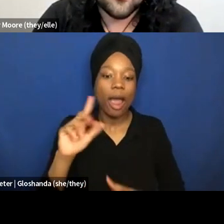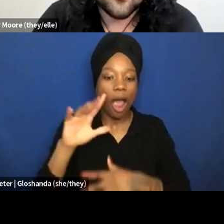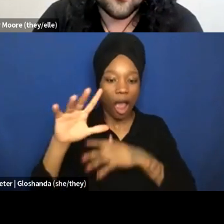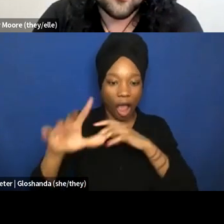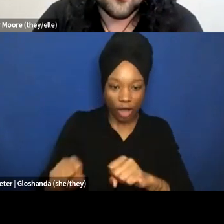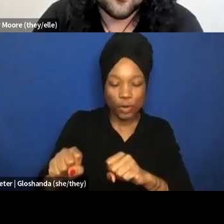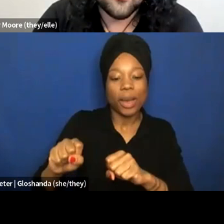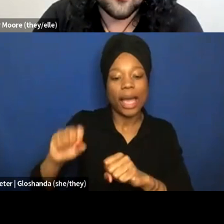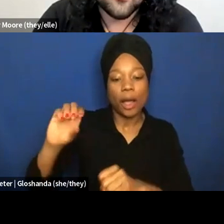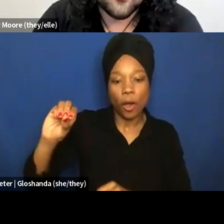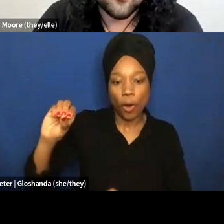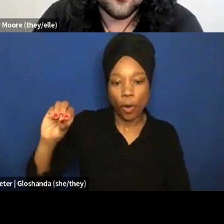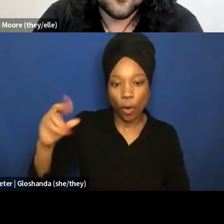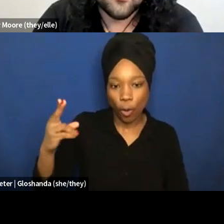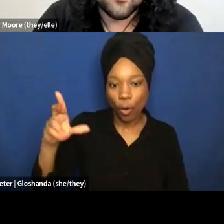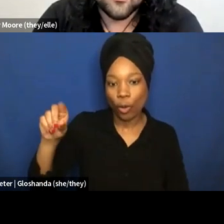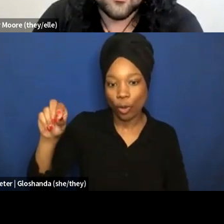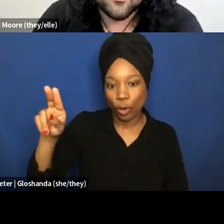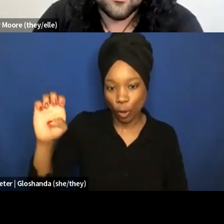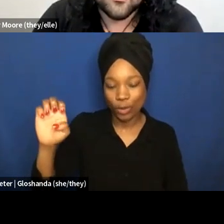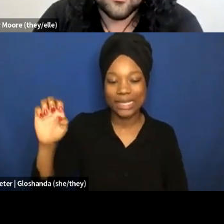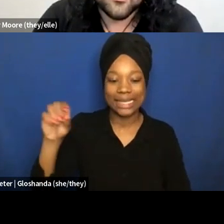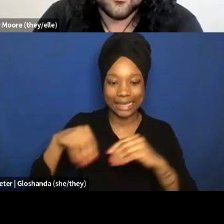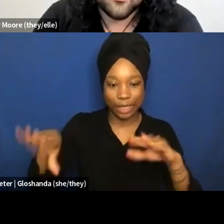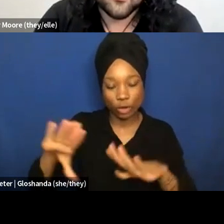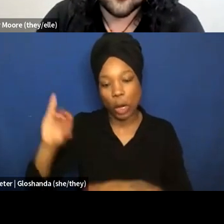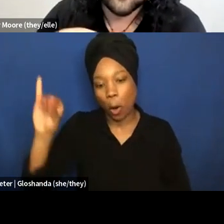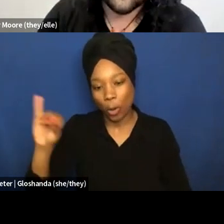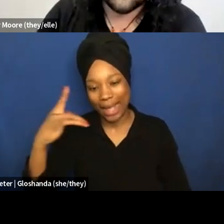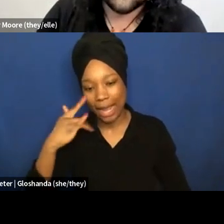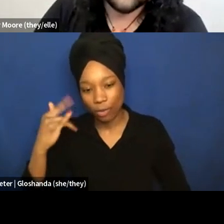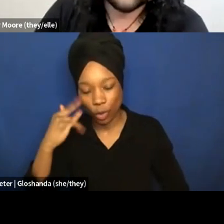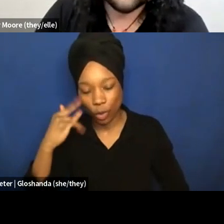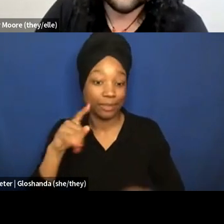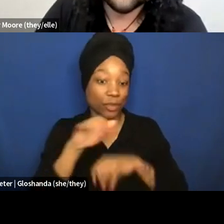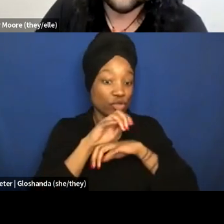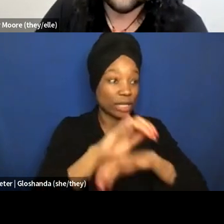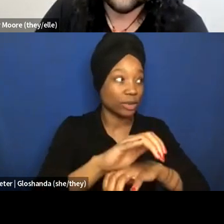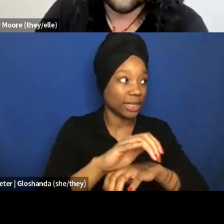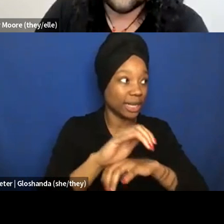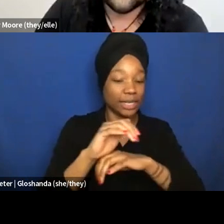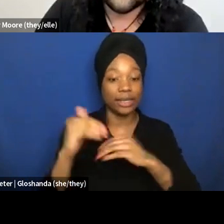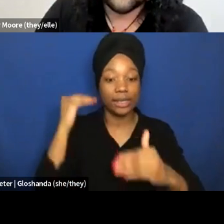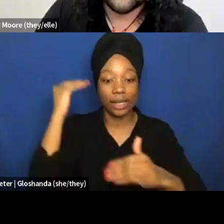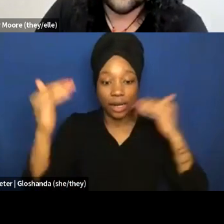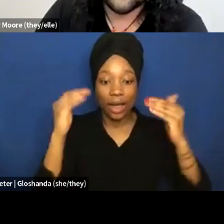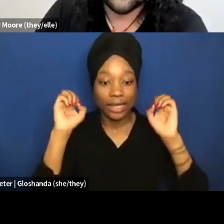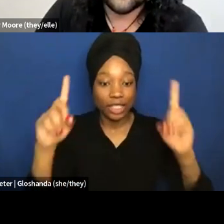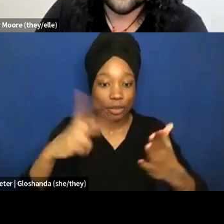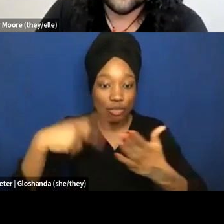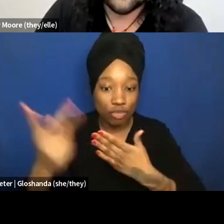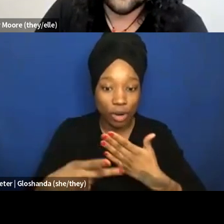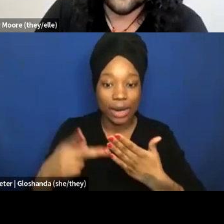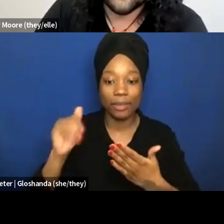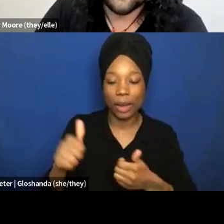Oakland, California. This is a grassroots adult education program that offers political education and